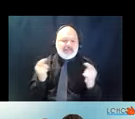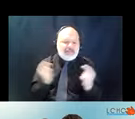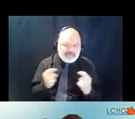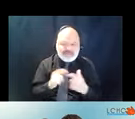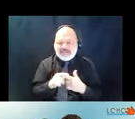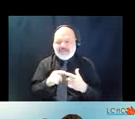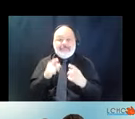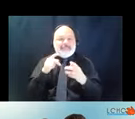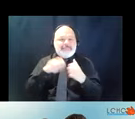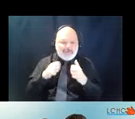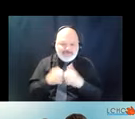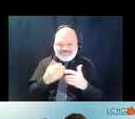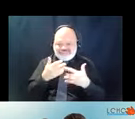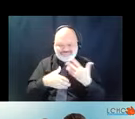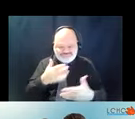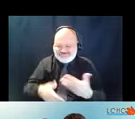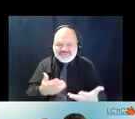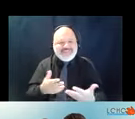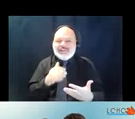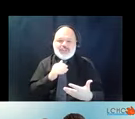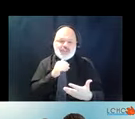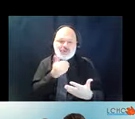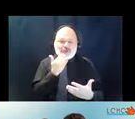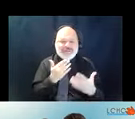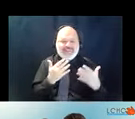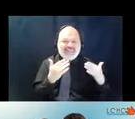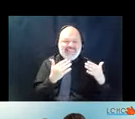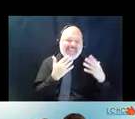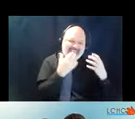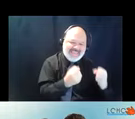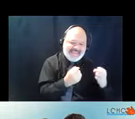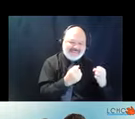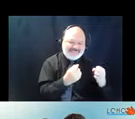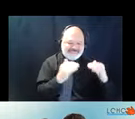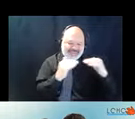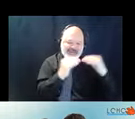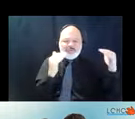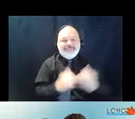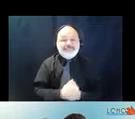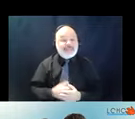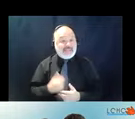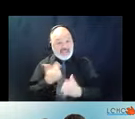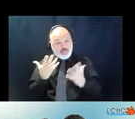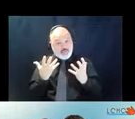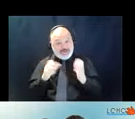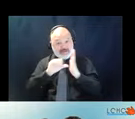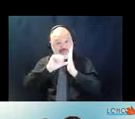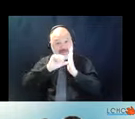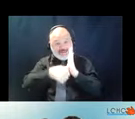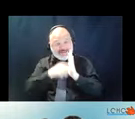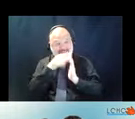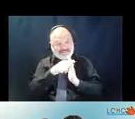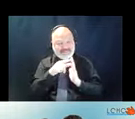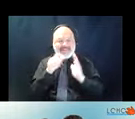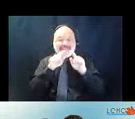downstream, and we ultimately see that in health disparities across the life course. I also wanted to highlight that this particular